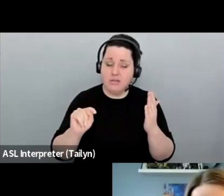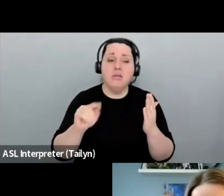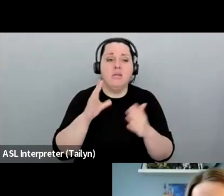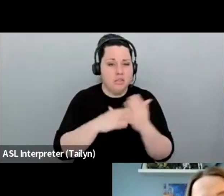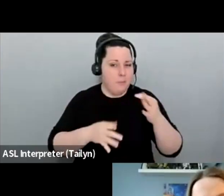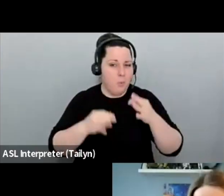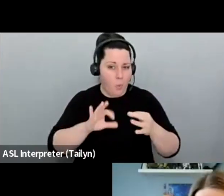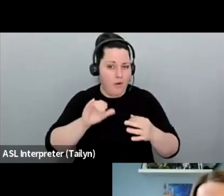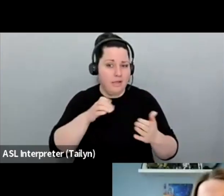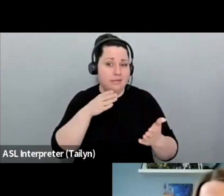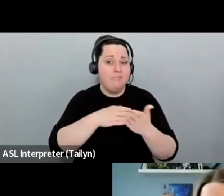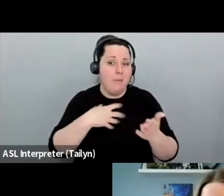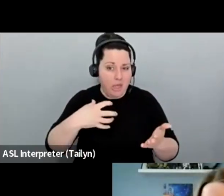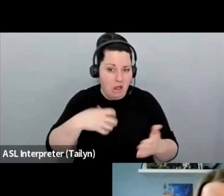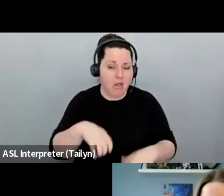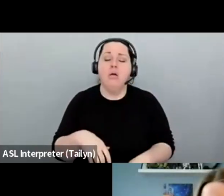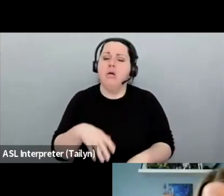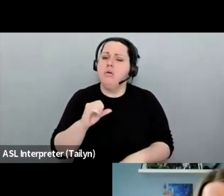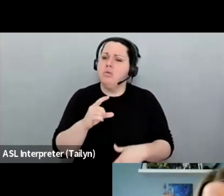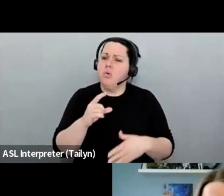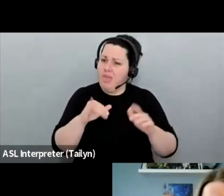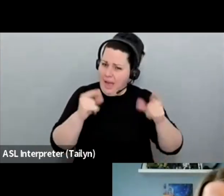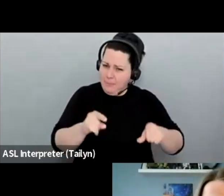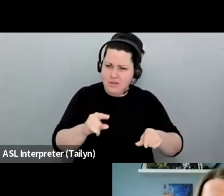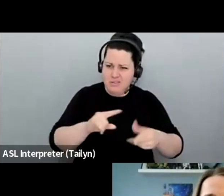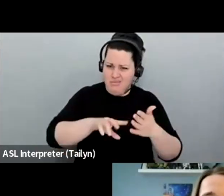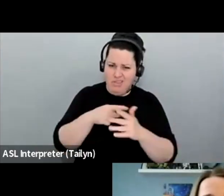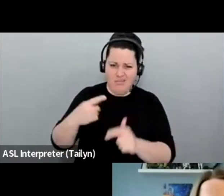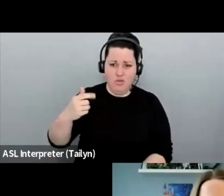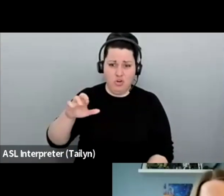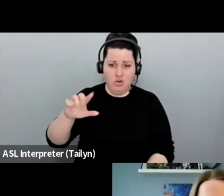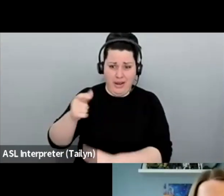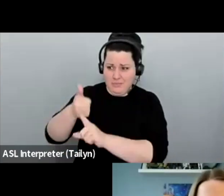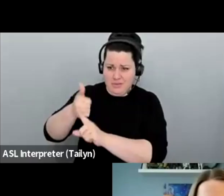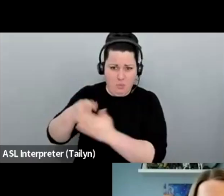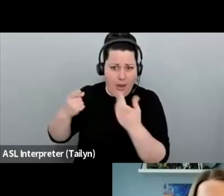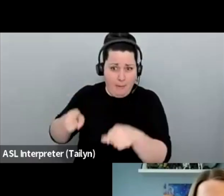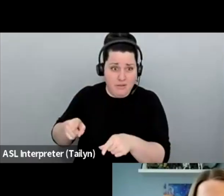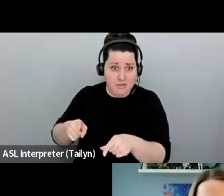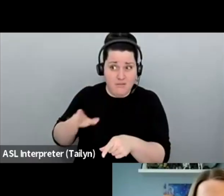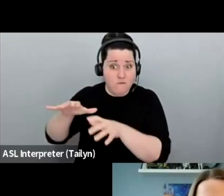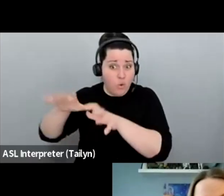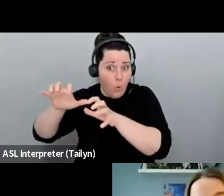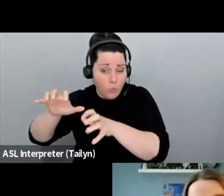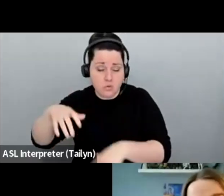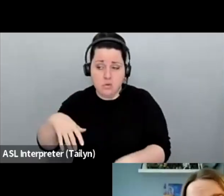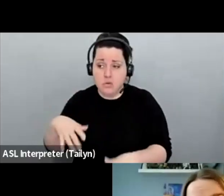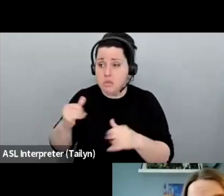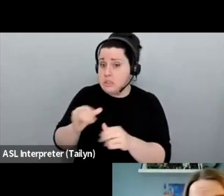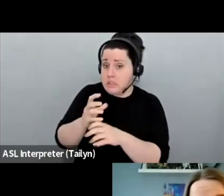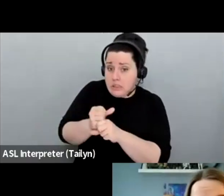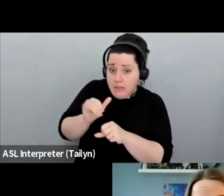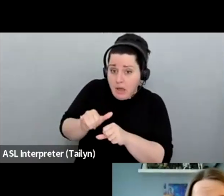cases that were appealing those. When that happens, what happens to the grants? Does the recipient, is it frozen? Do they still receive it